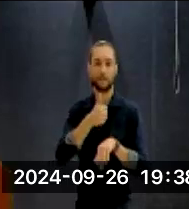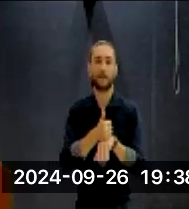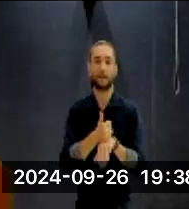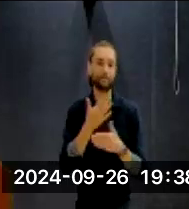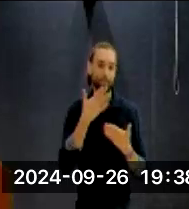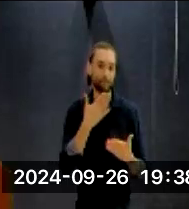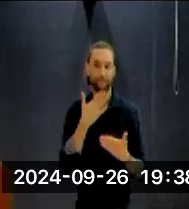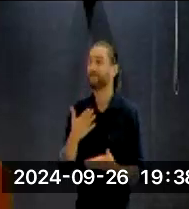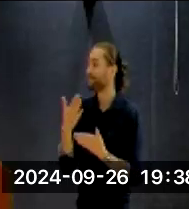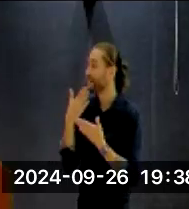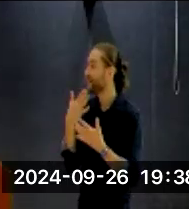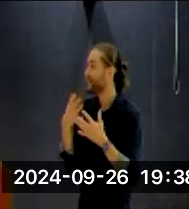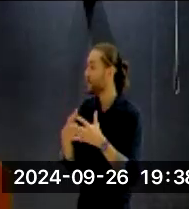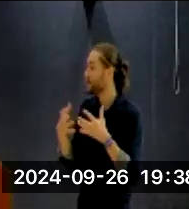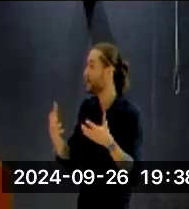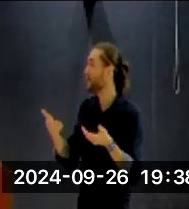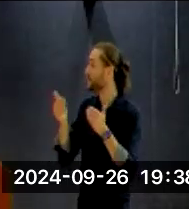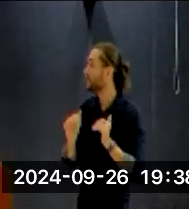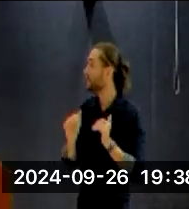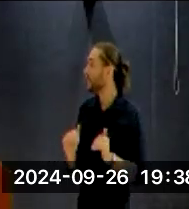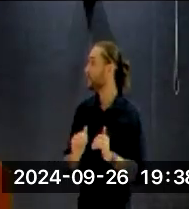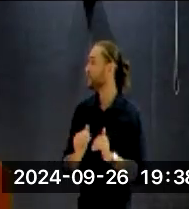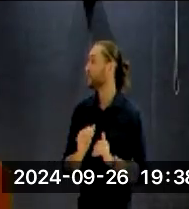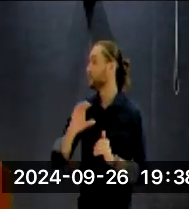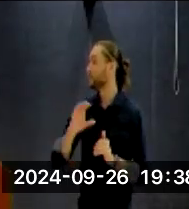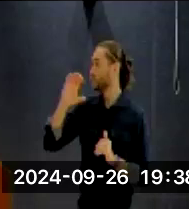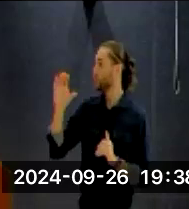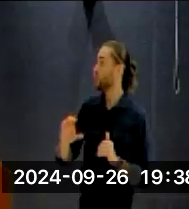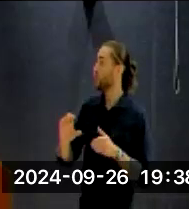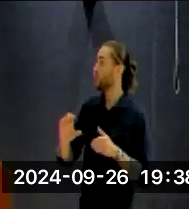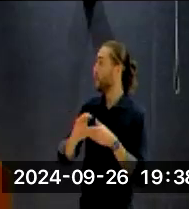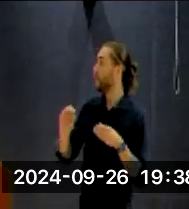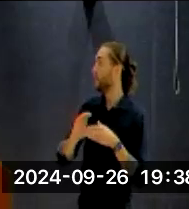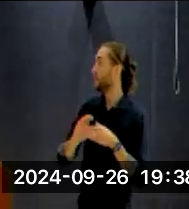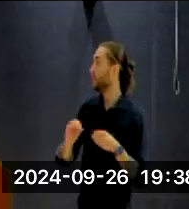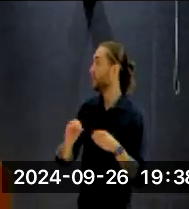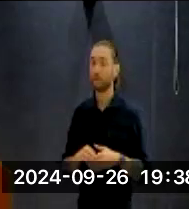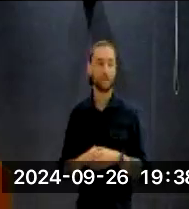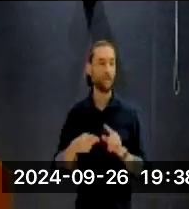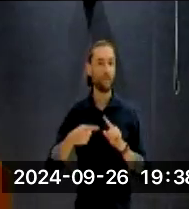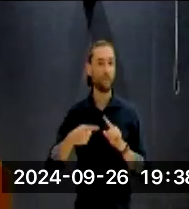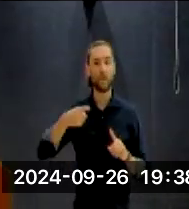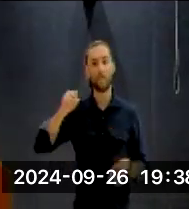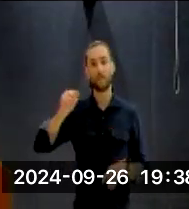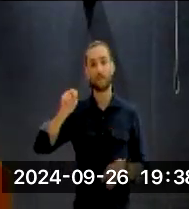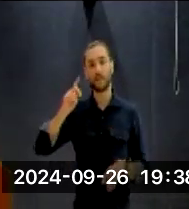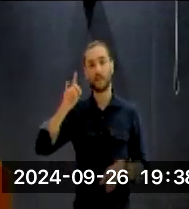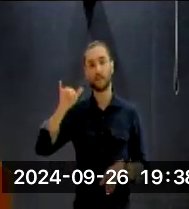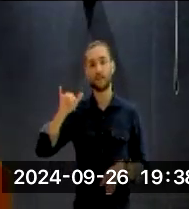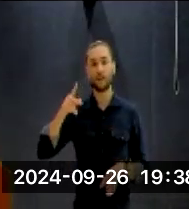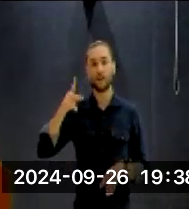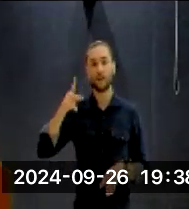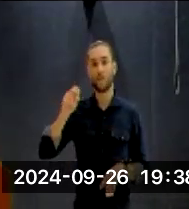We'll go on to our next Zoom comment. Sandy